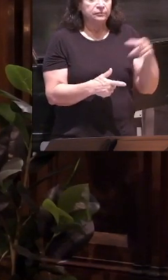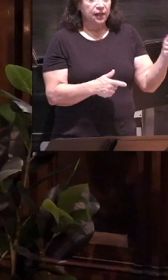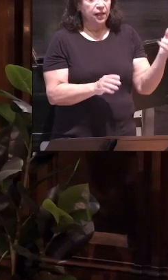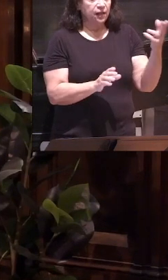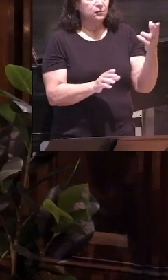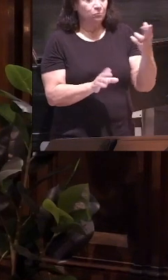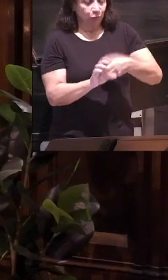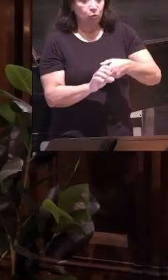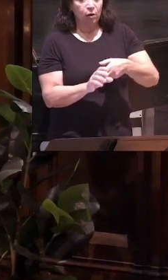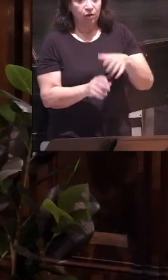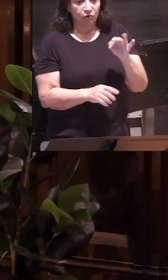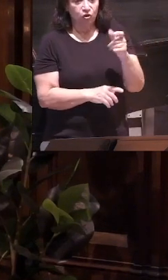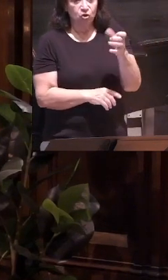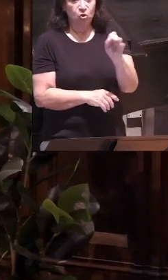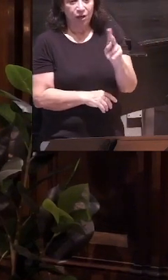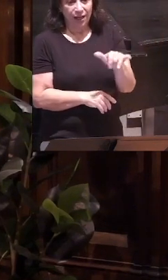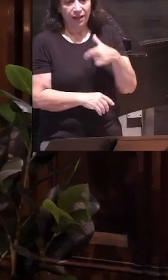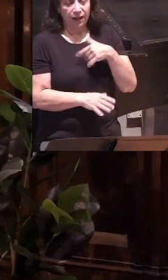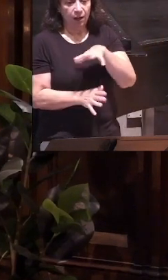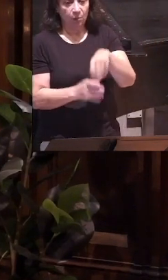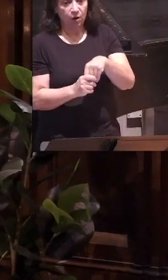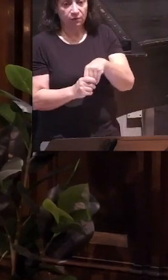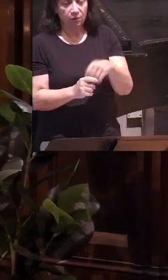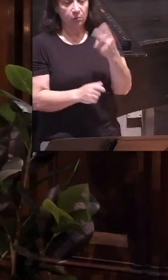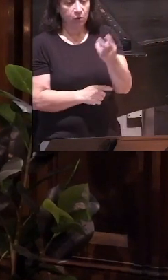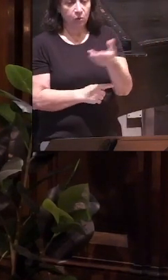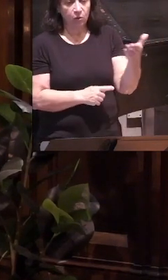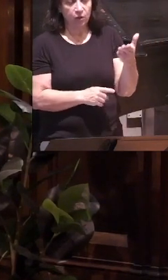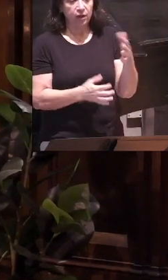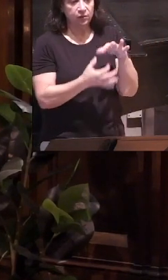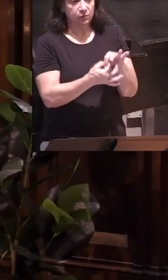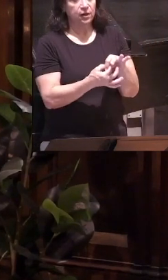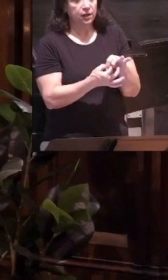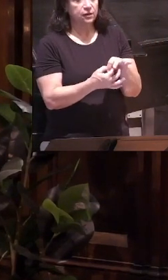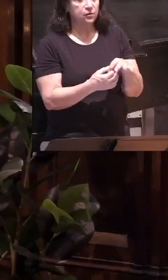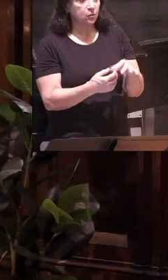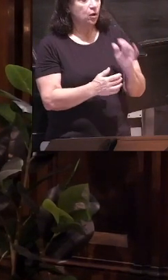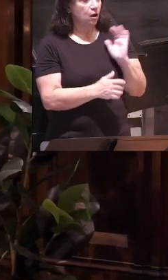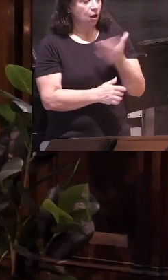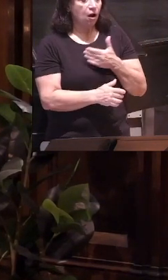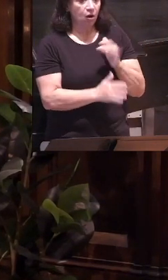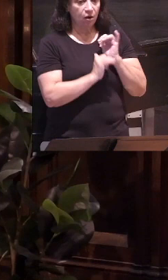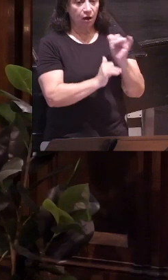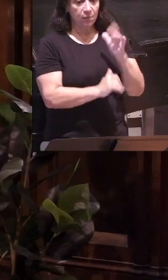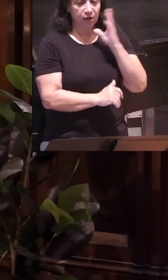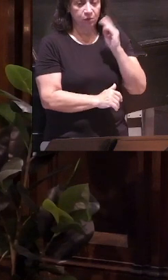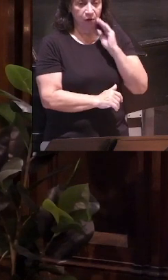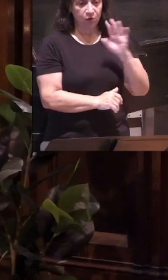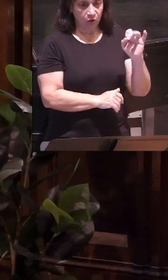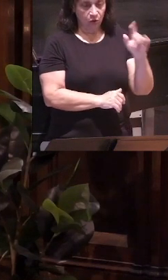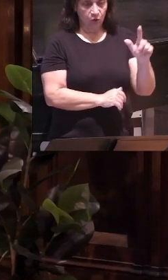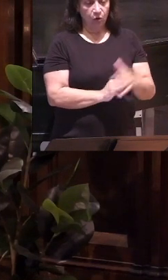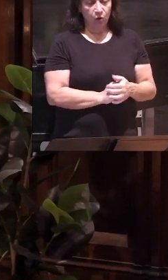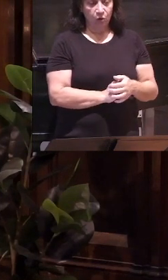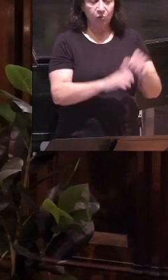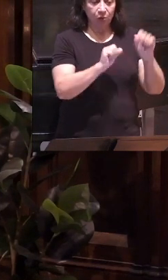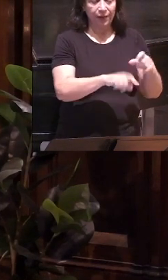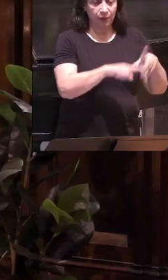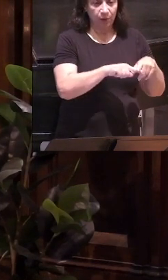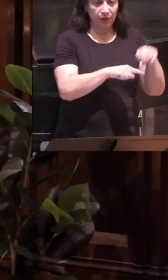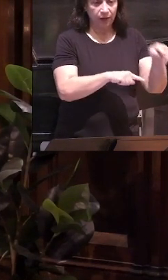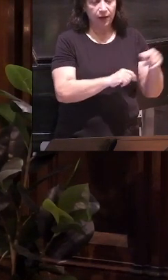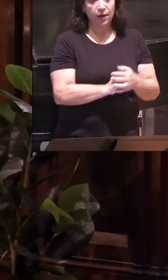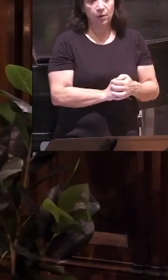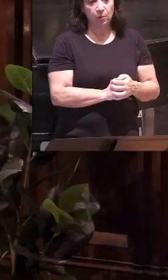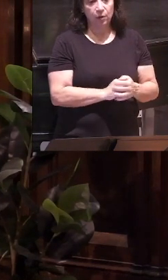Alpha. Two things that stand out to me about our college experience. Earl could always be counted on to be a